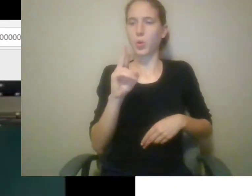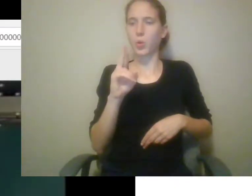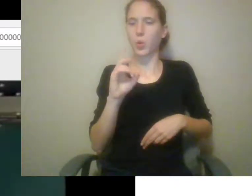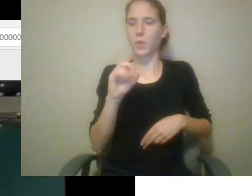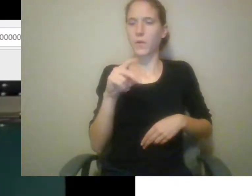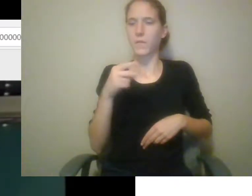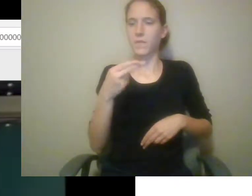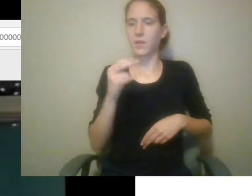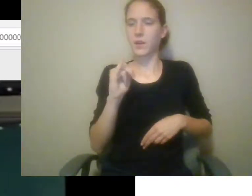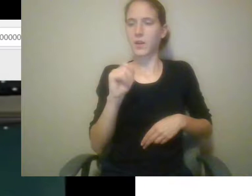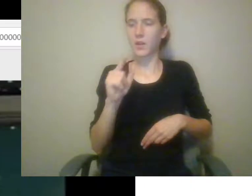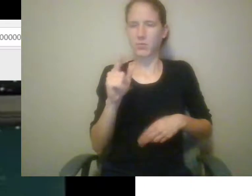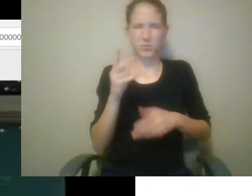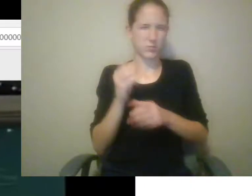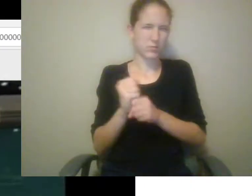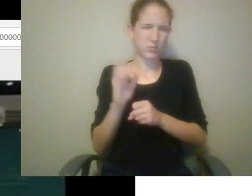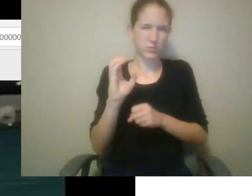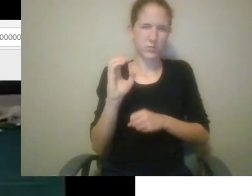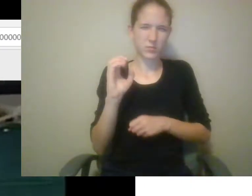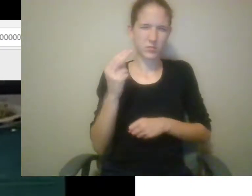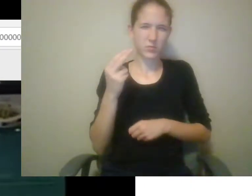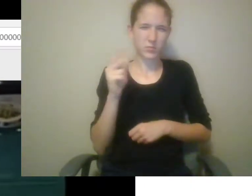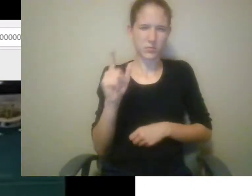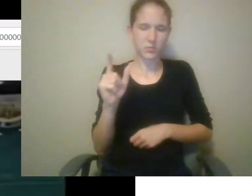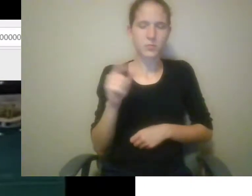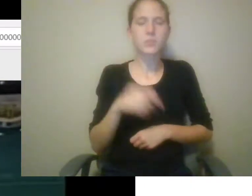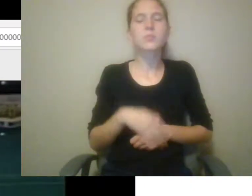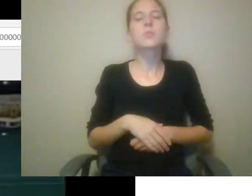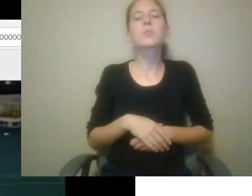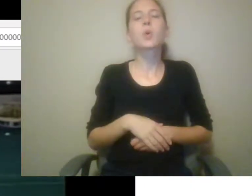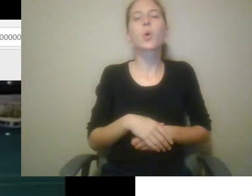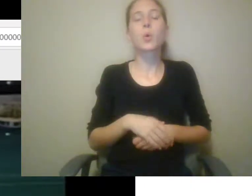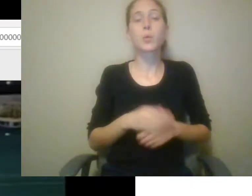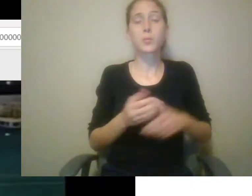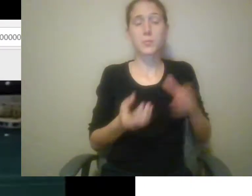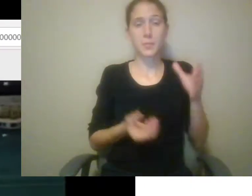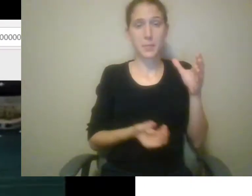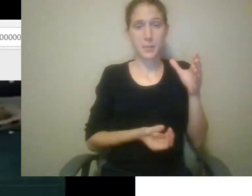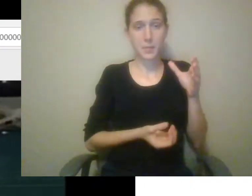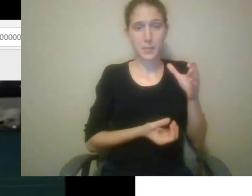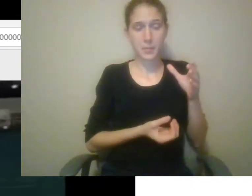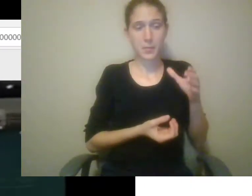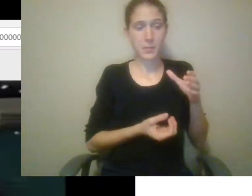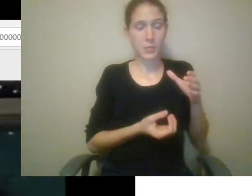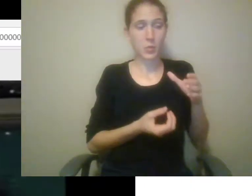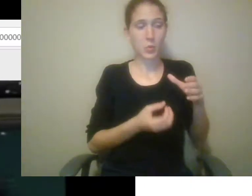Alright, chlorophyll. Alright, so those are the raw materials needed to make food.